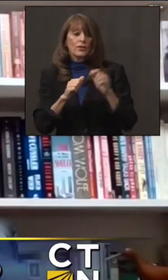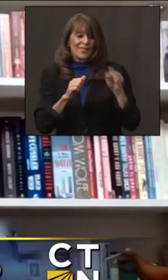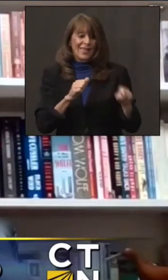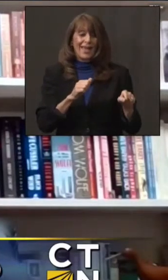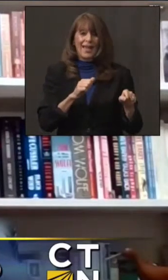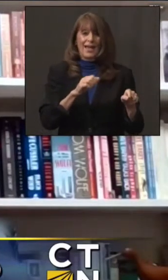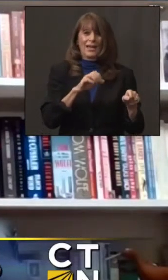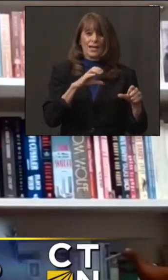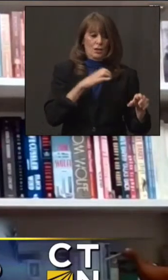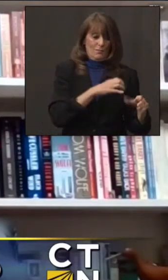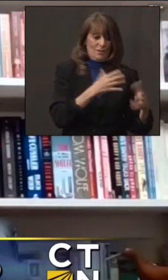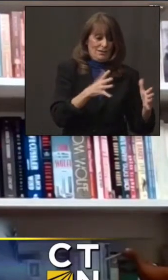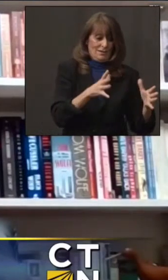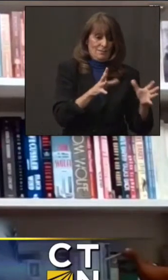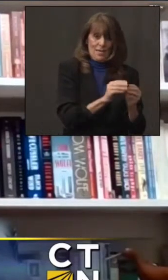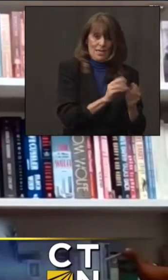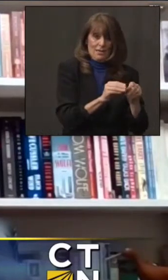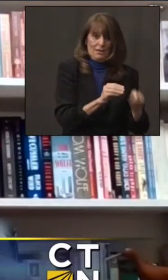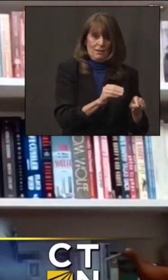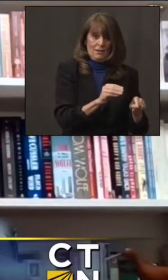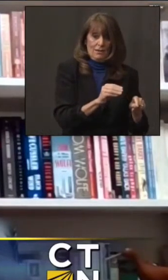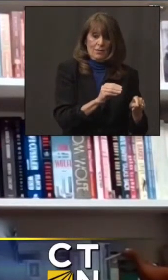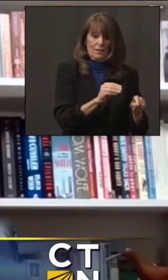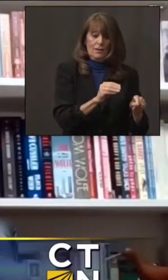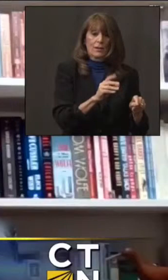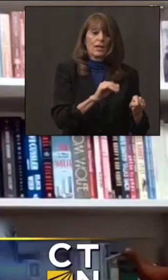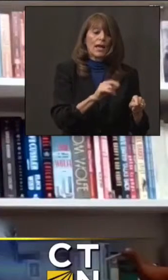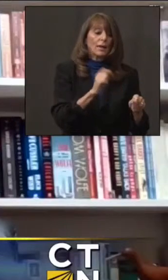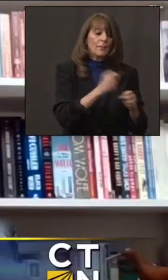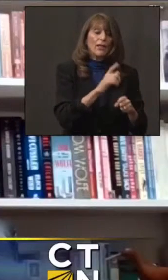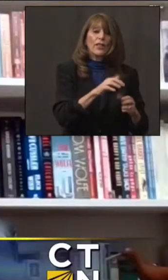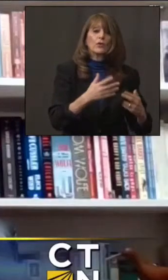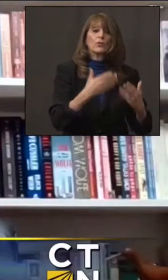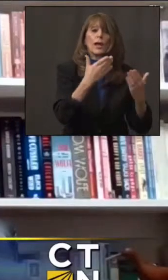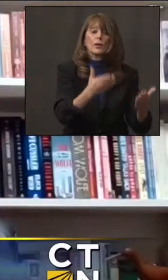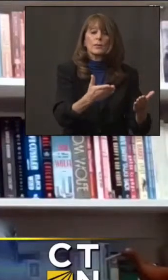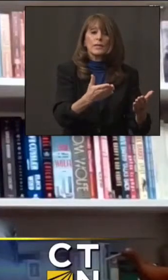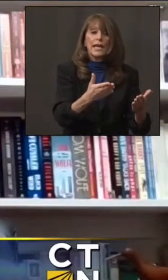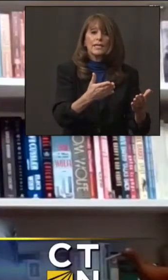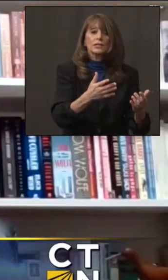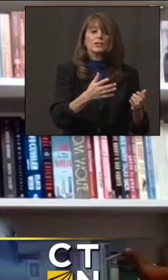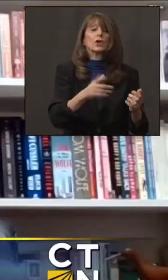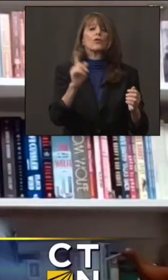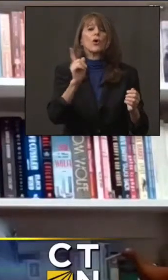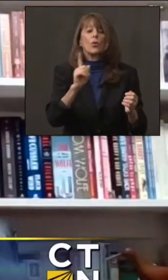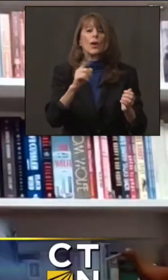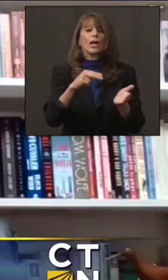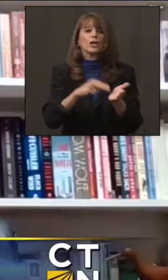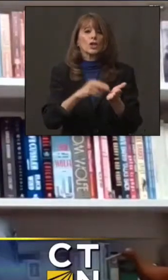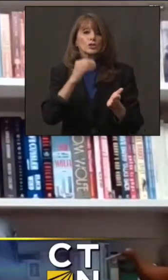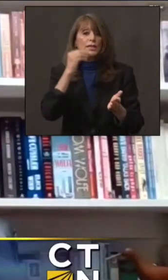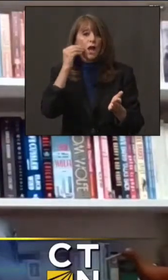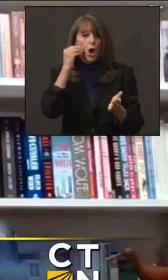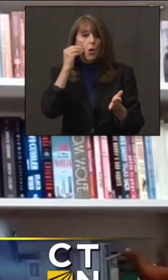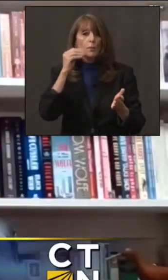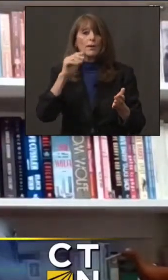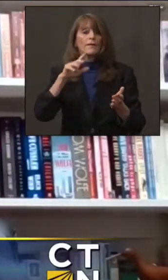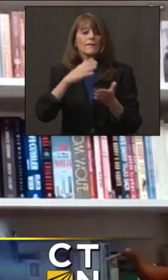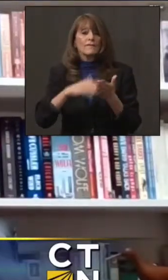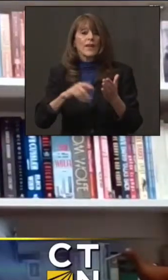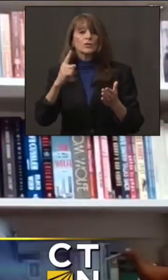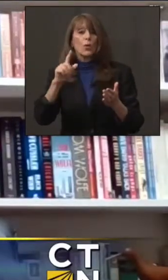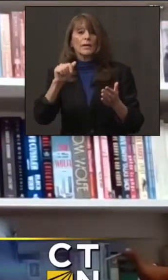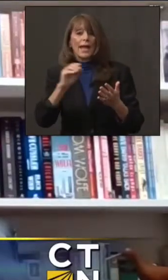subcommittee met, looked at the ACIP recommendation of moving nursing home residents into Phase 1A.